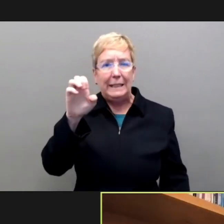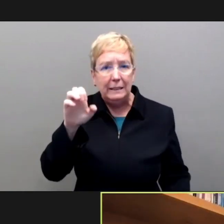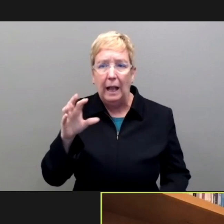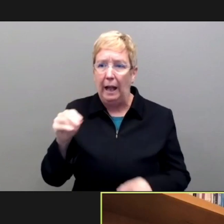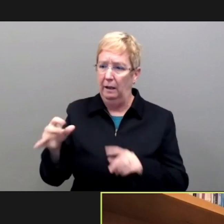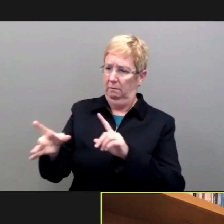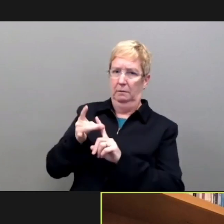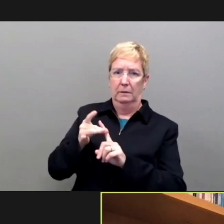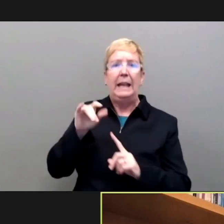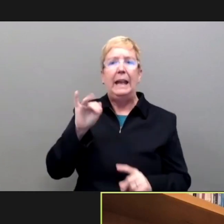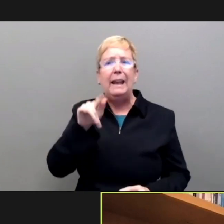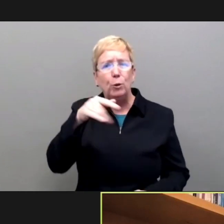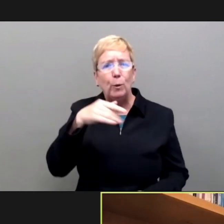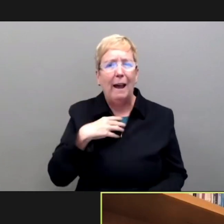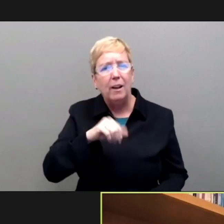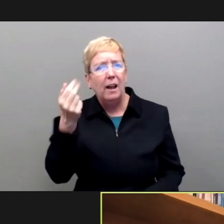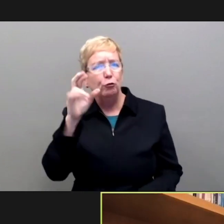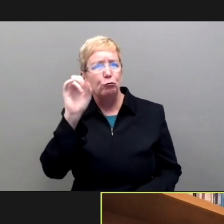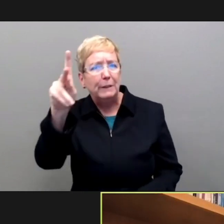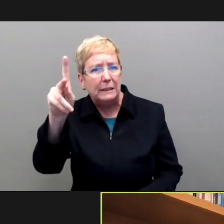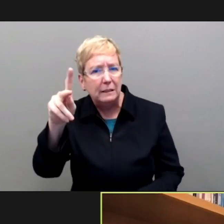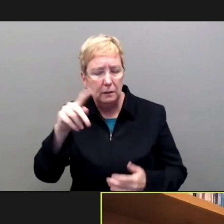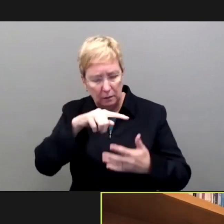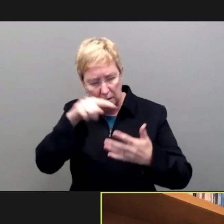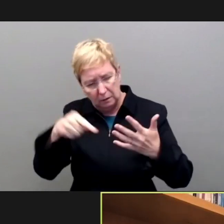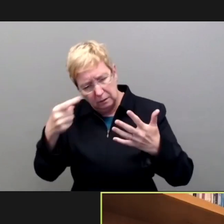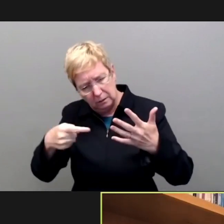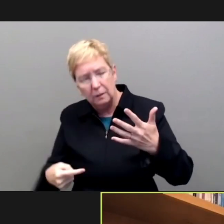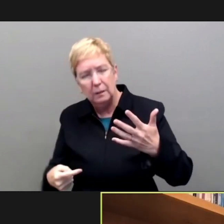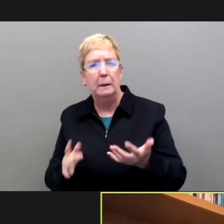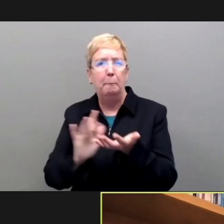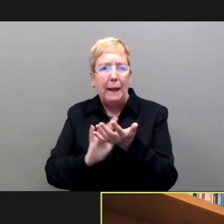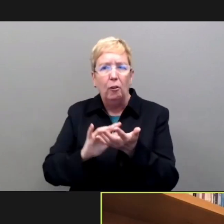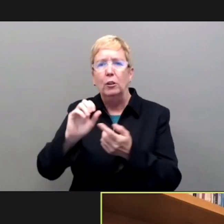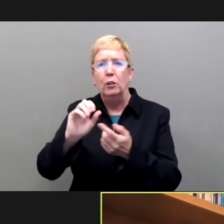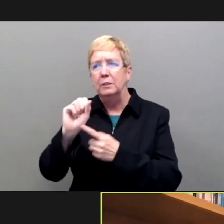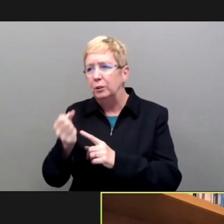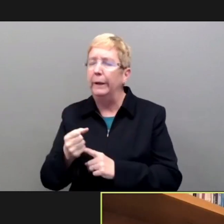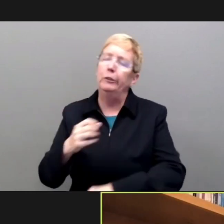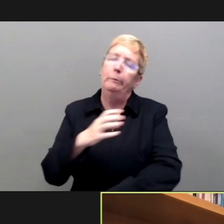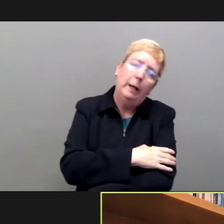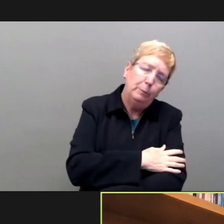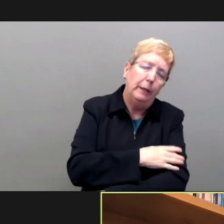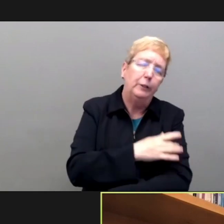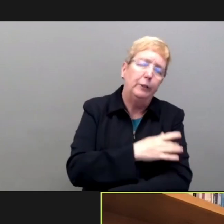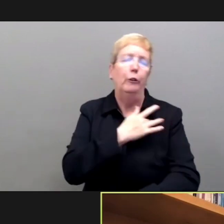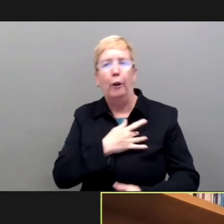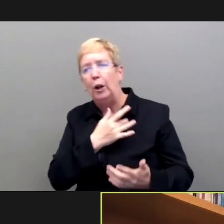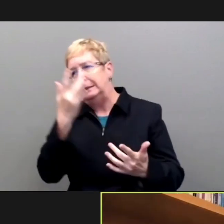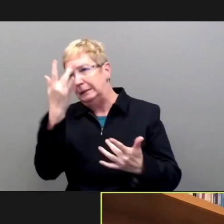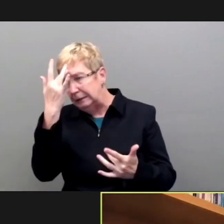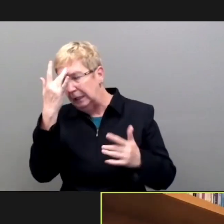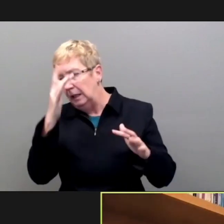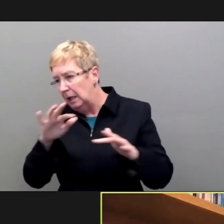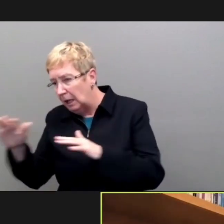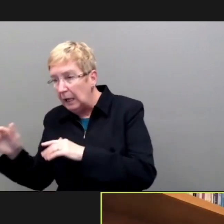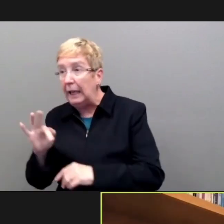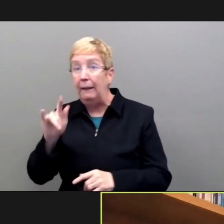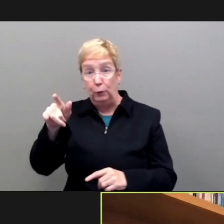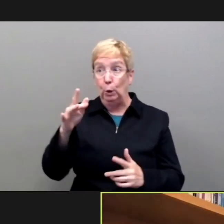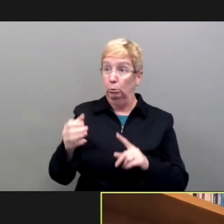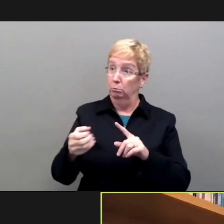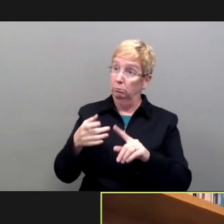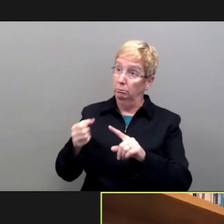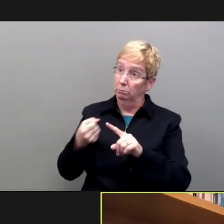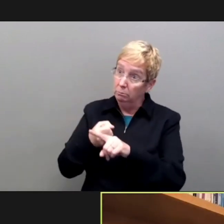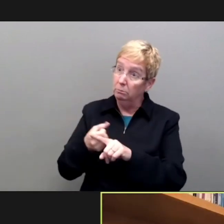serious illness from COVID, it's a long list. I won't go through it all, but high blood pressure, heart disease, et cetera, et cetera. And so getting